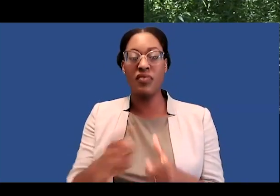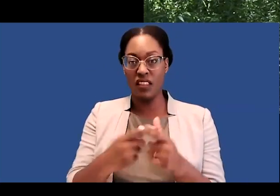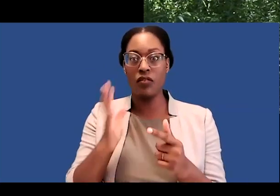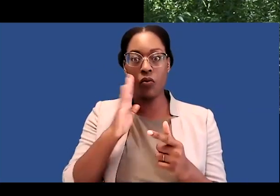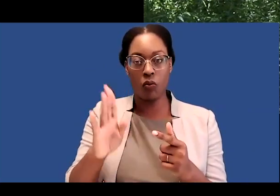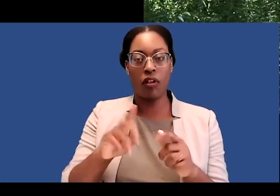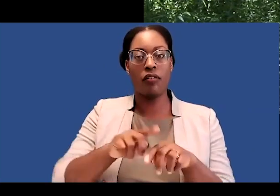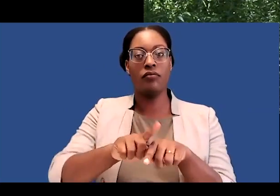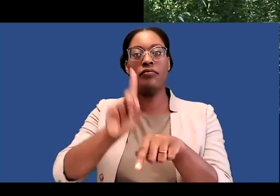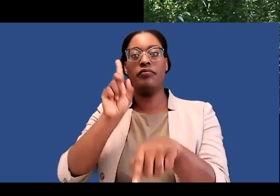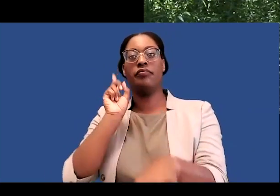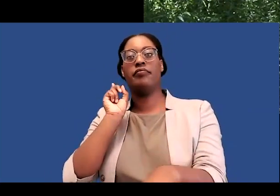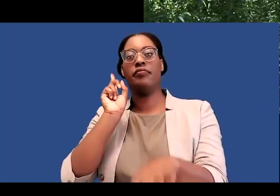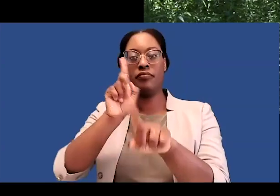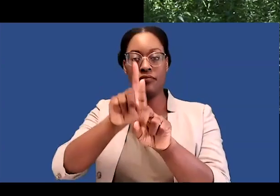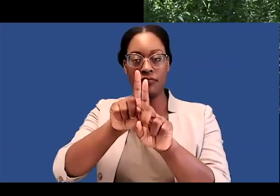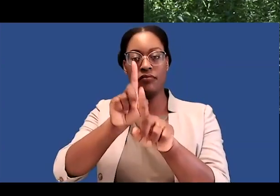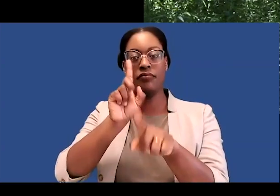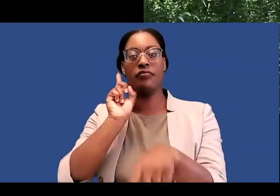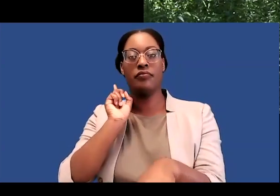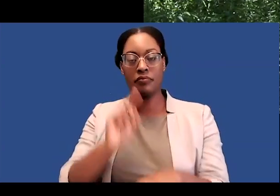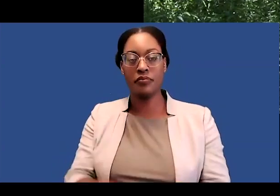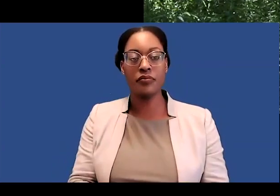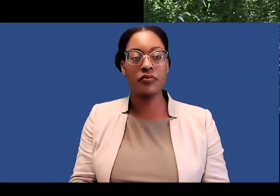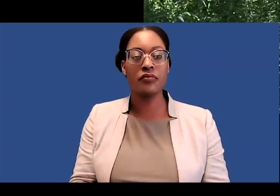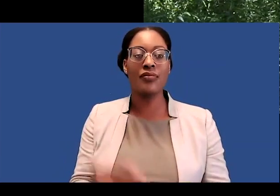And again, shake and wiggle it out.